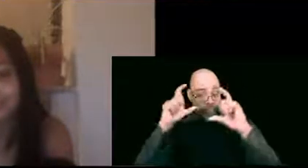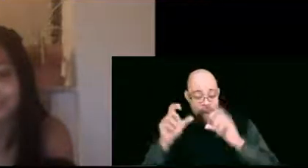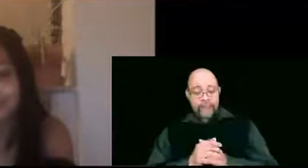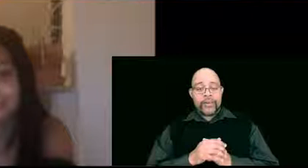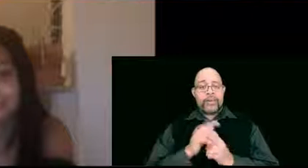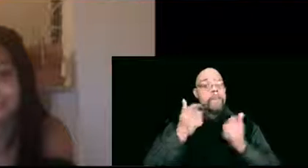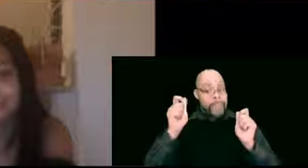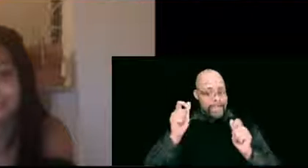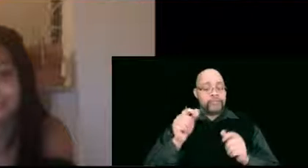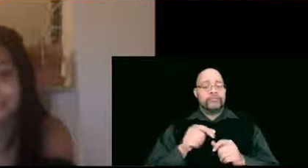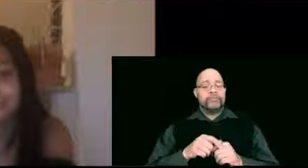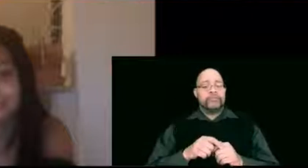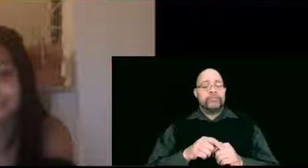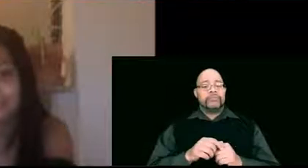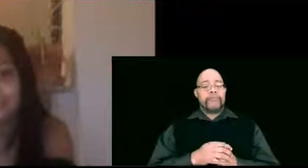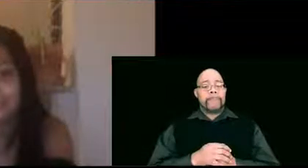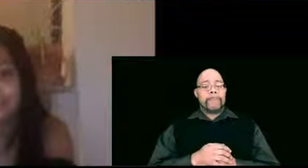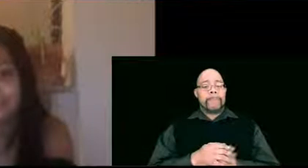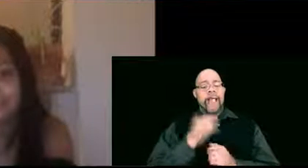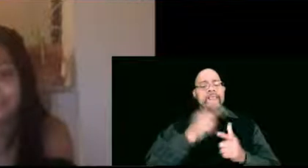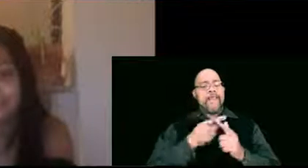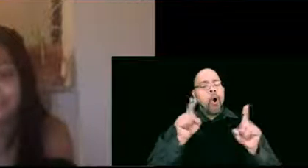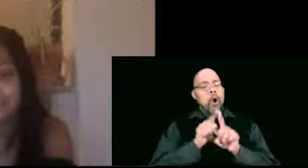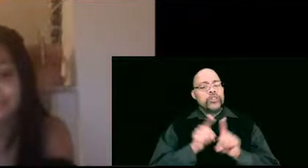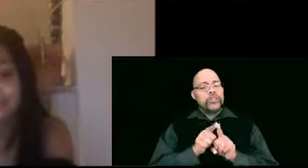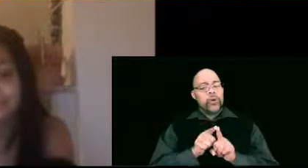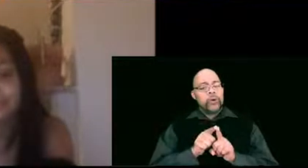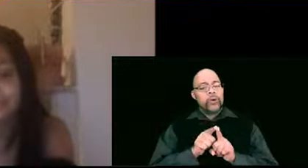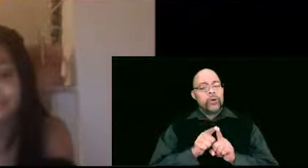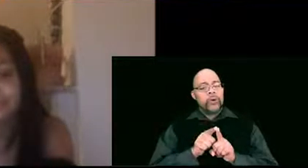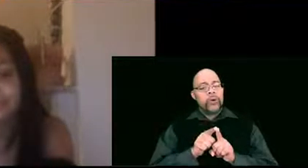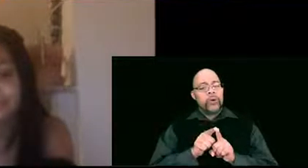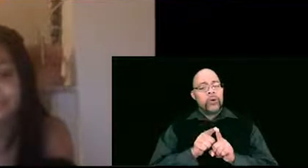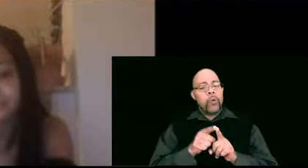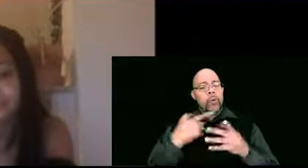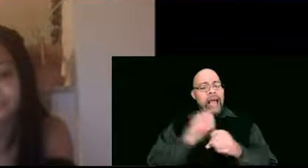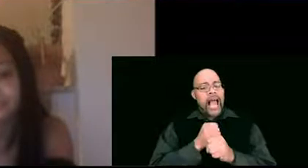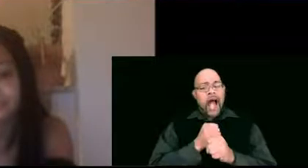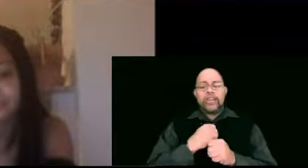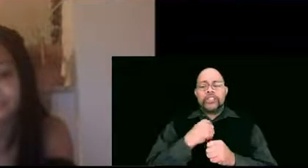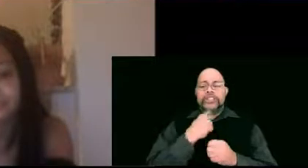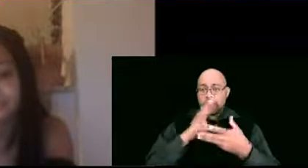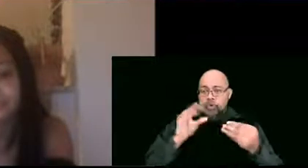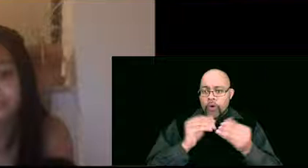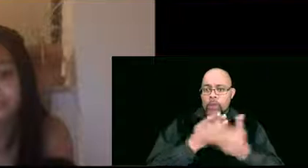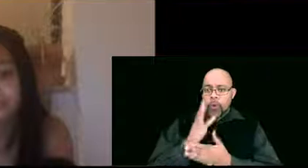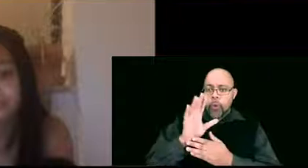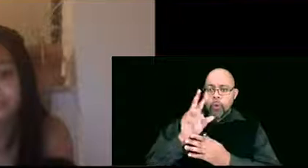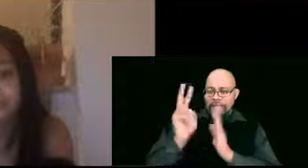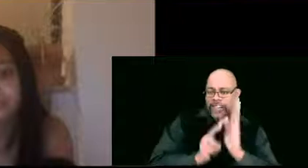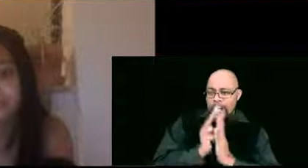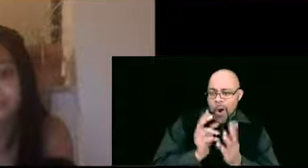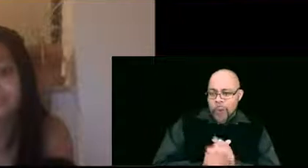Also, photography was a big one, photos. And then also we got storytelling